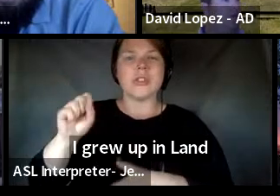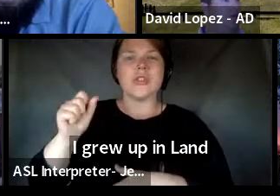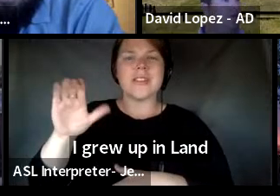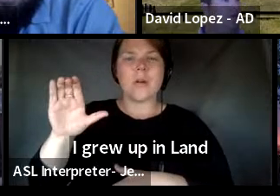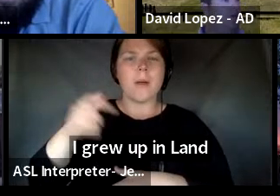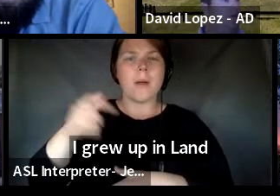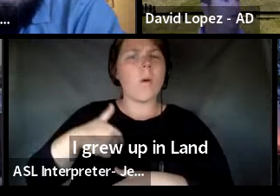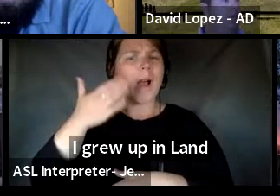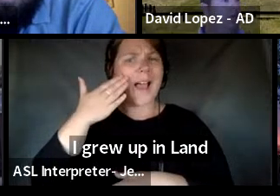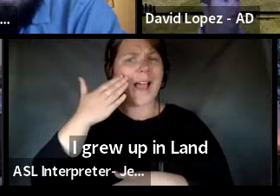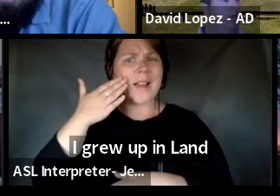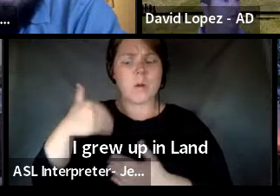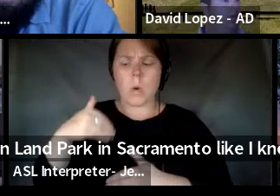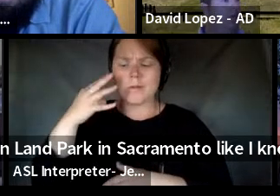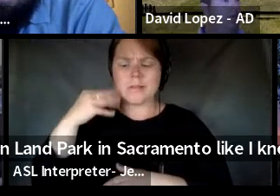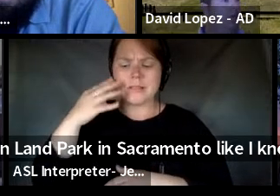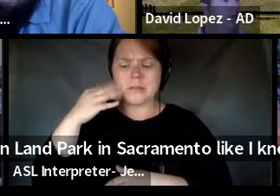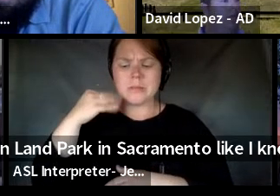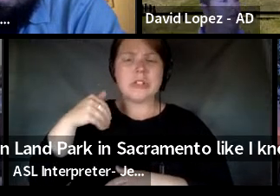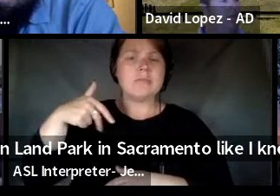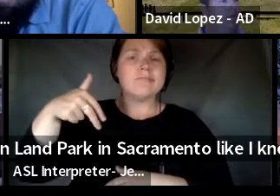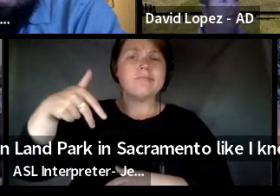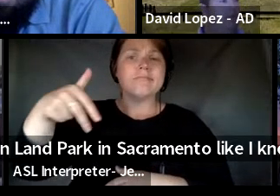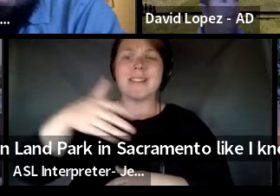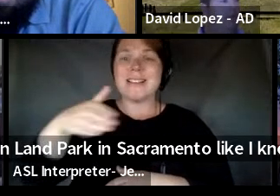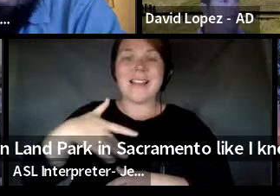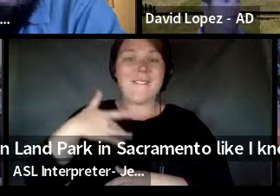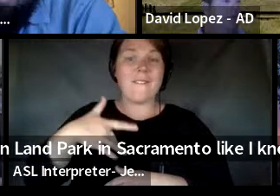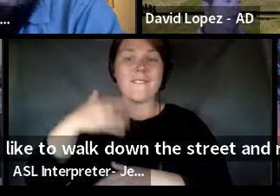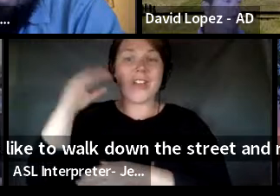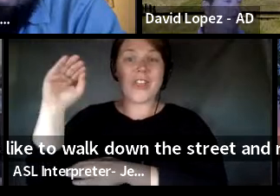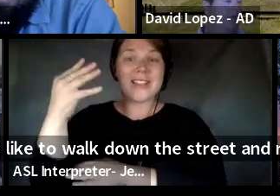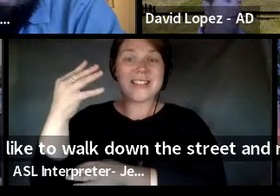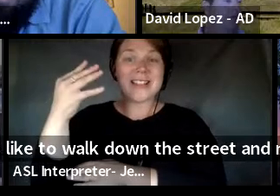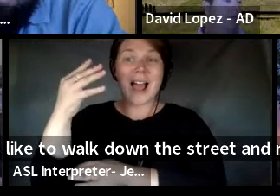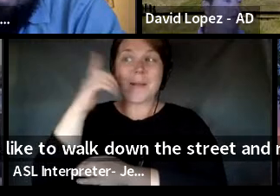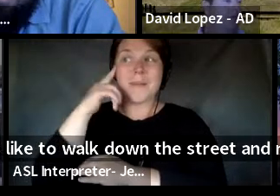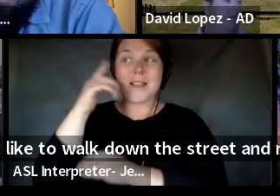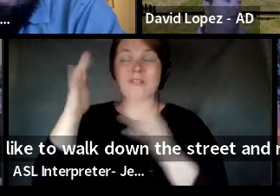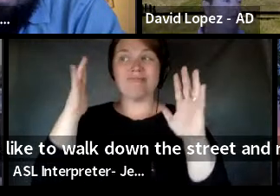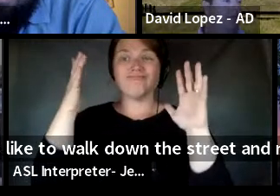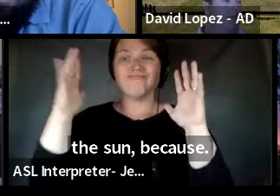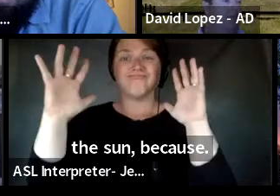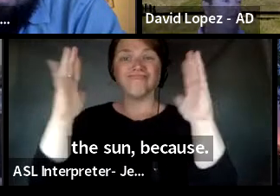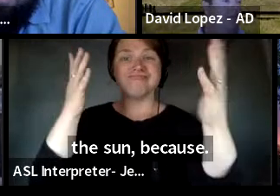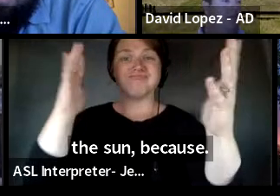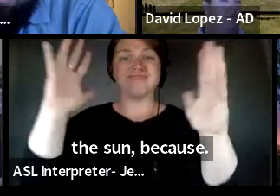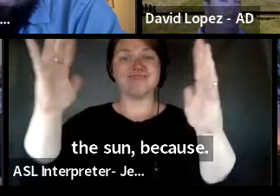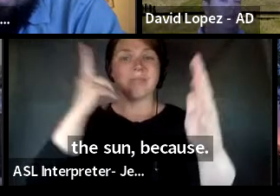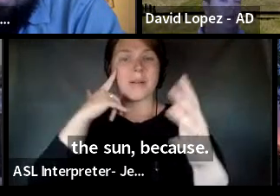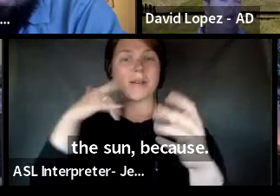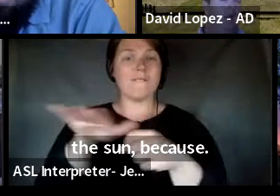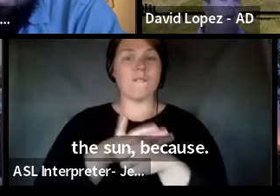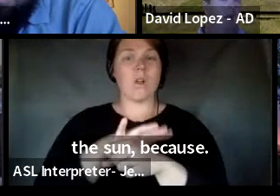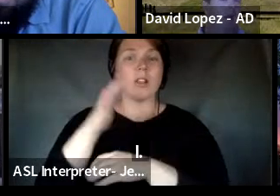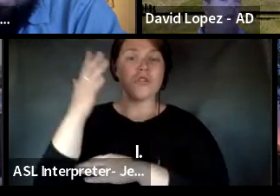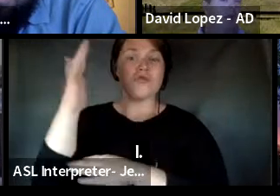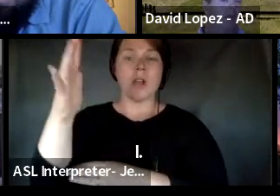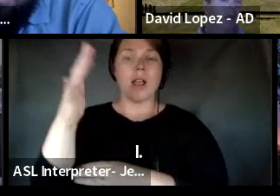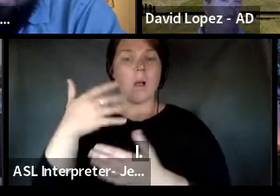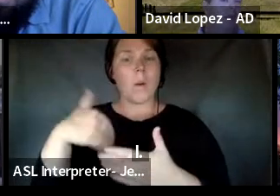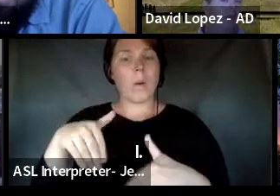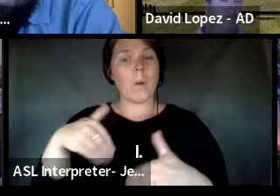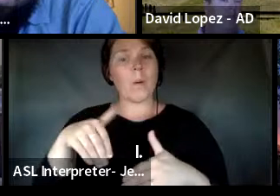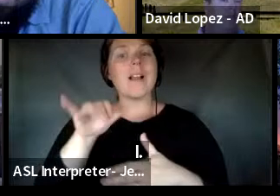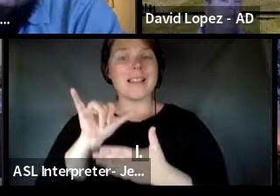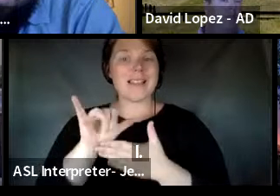to walk down a street and never feel the sun because I'm completely covered by these giants, and that's what we're trying